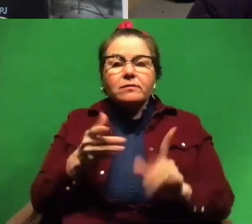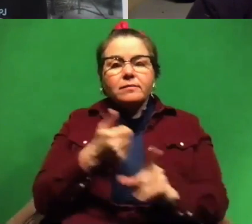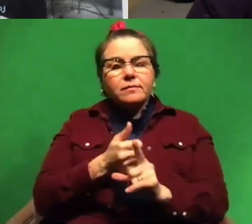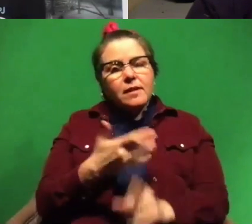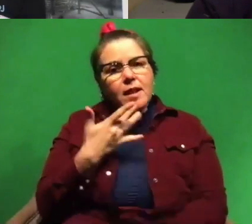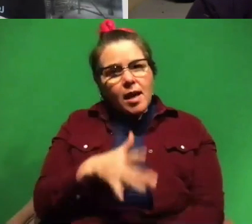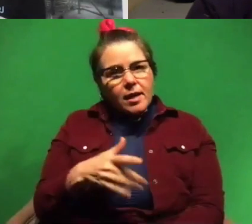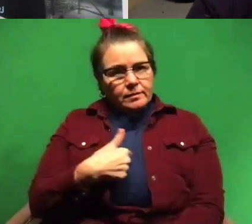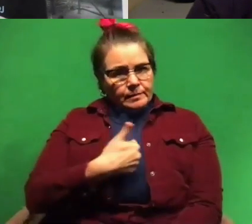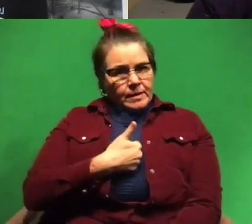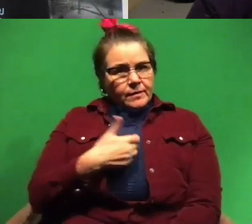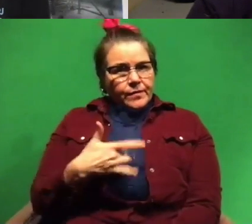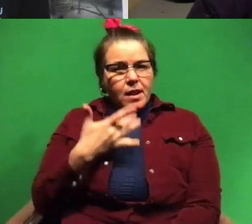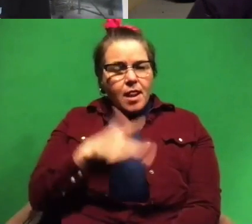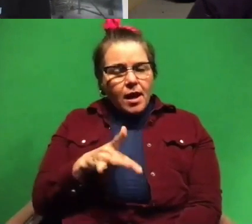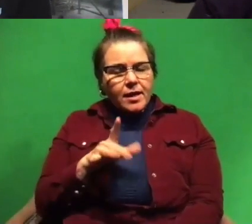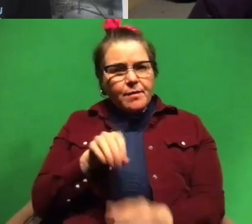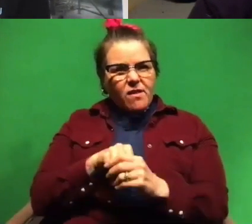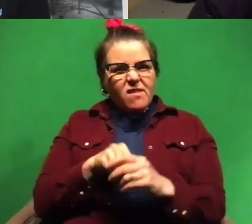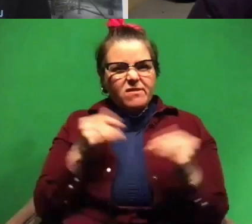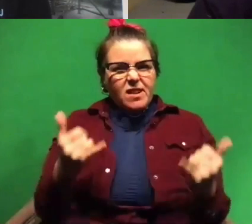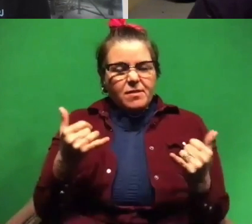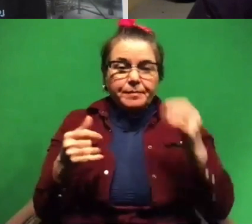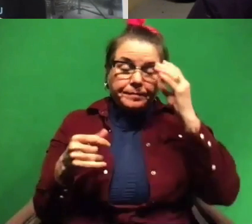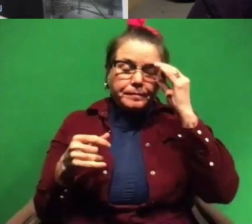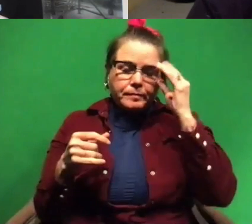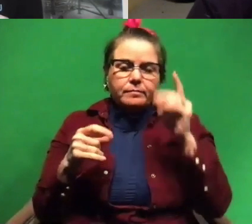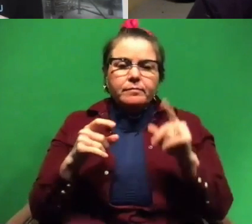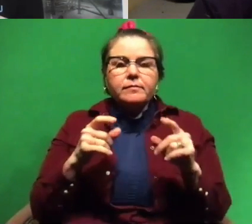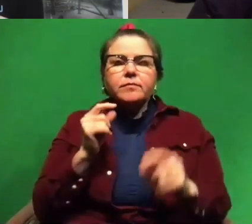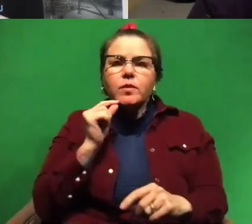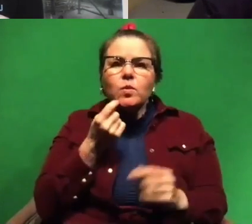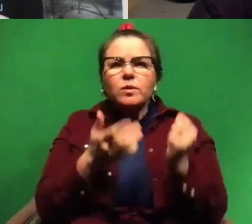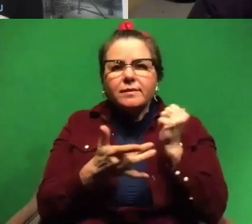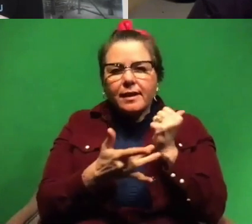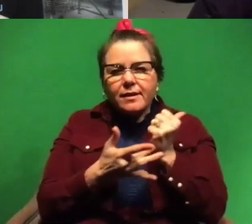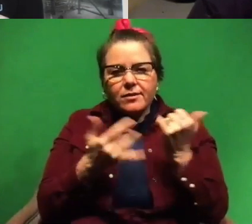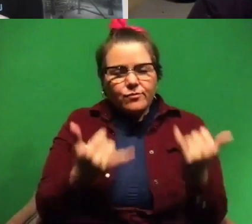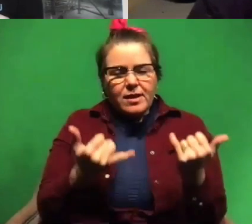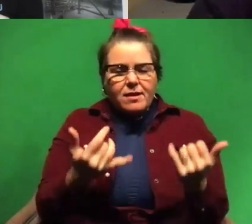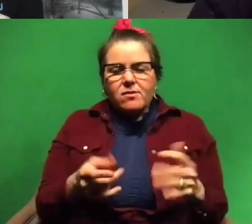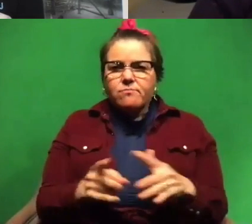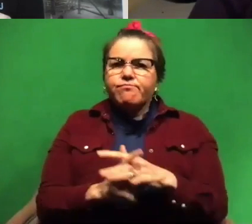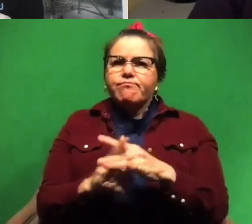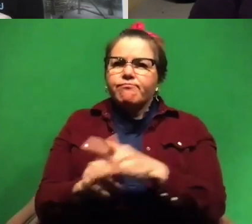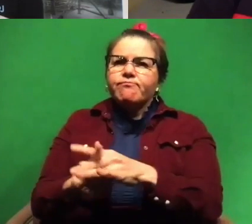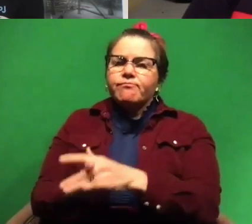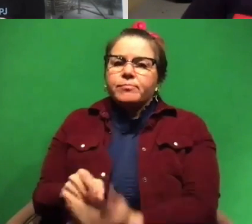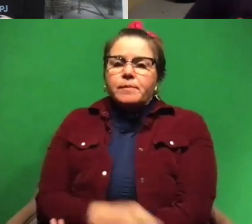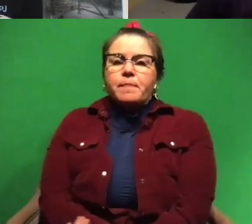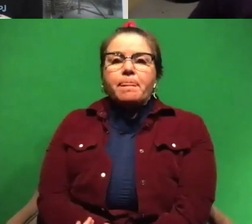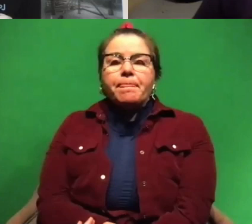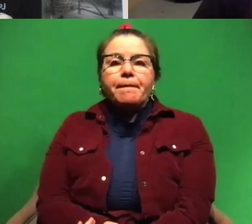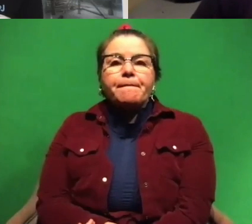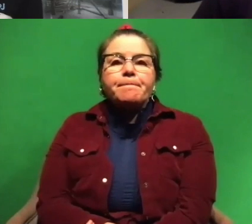I feel really lucky to be one right now, because there's all this really cool technology out there that we can use. And this is